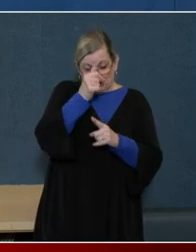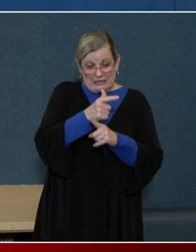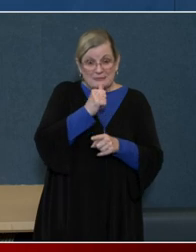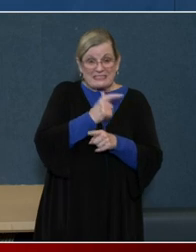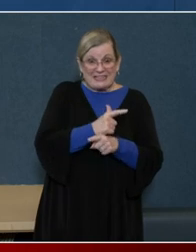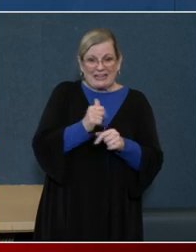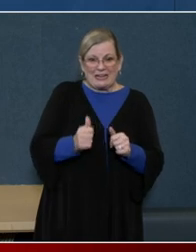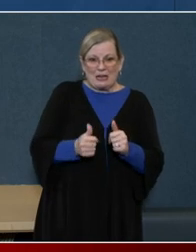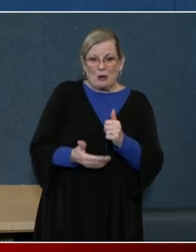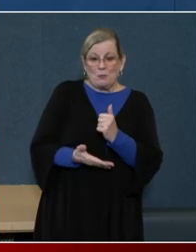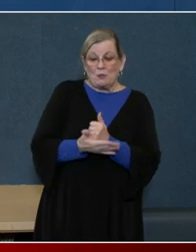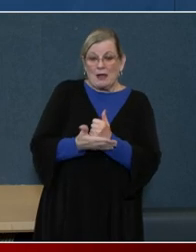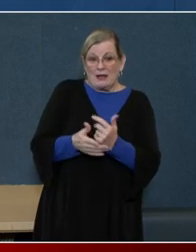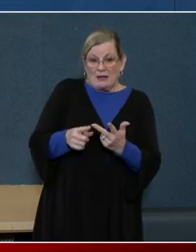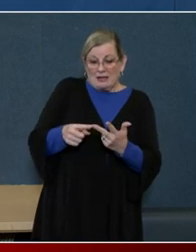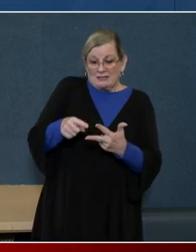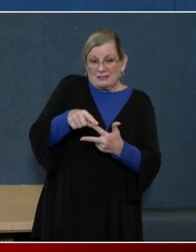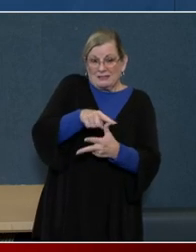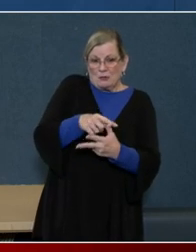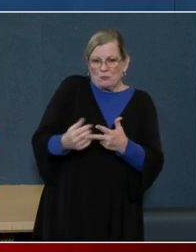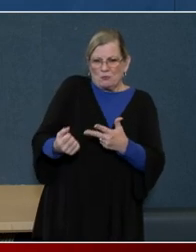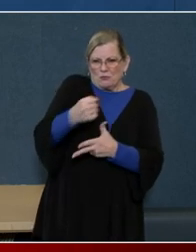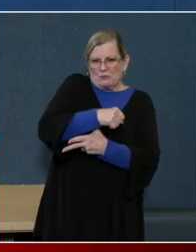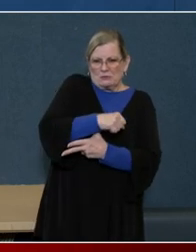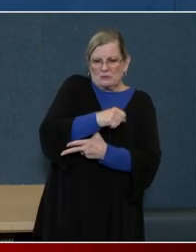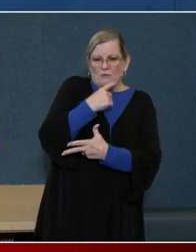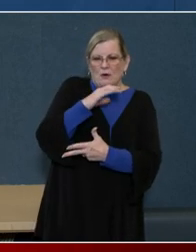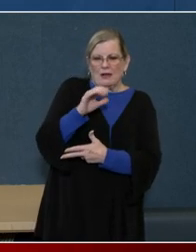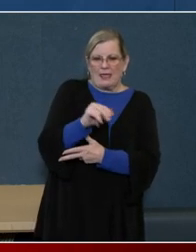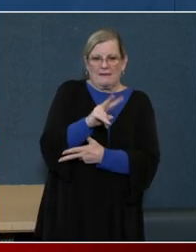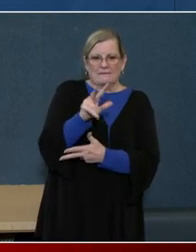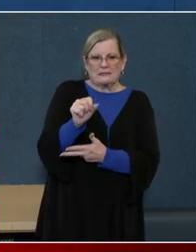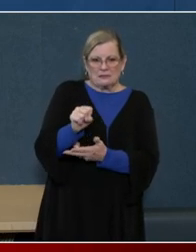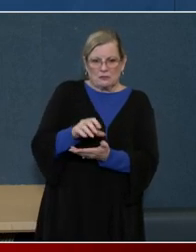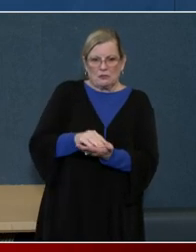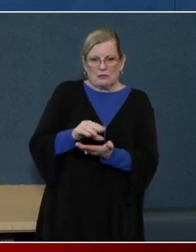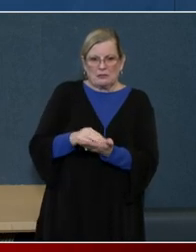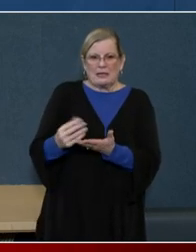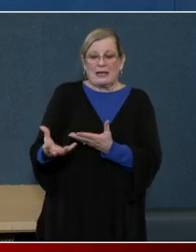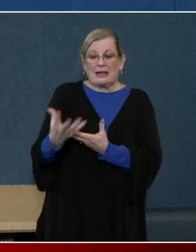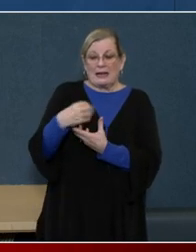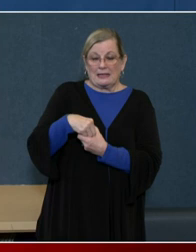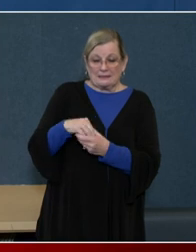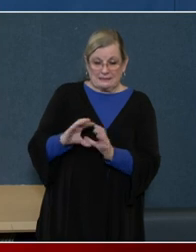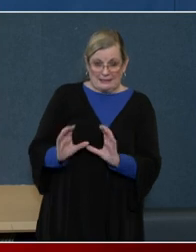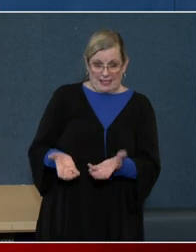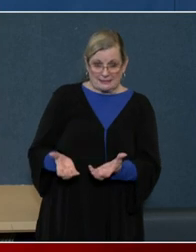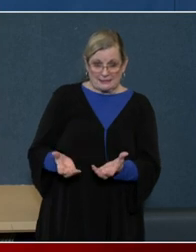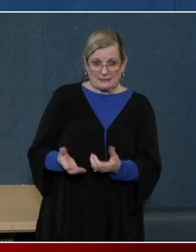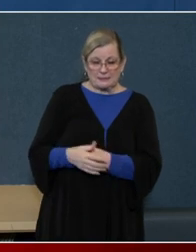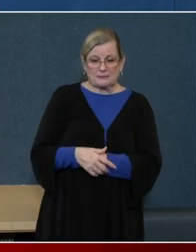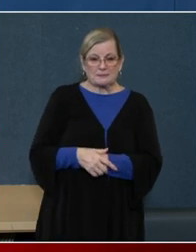our Canvas academics and real engagement classrooms as well. The self-contained